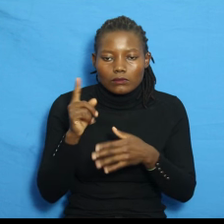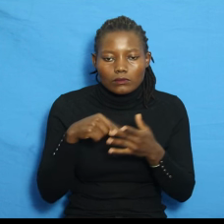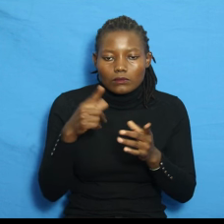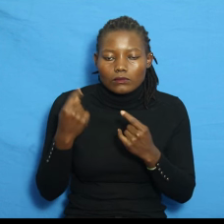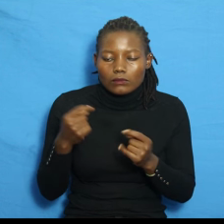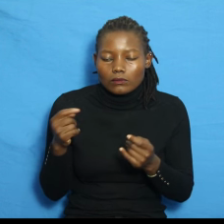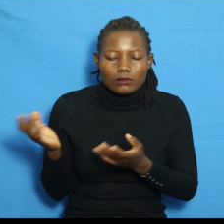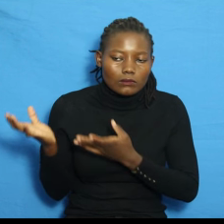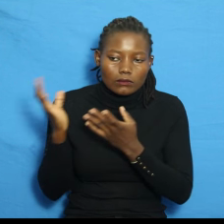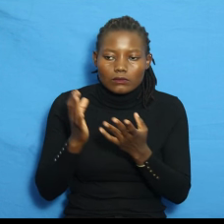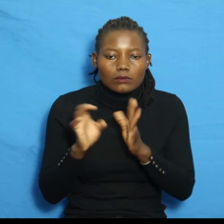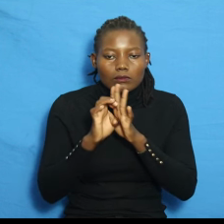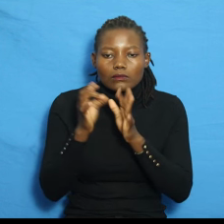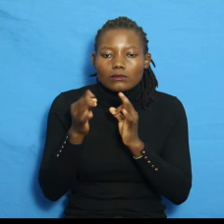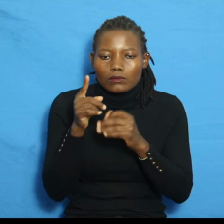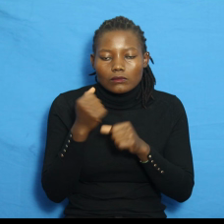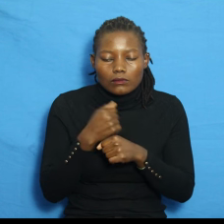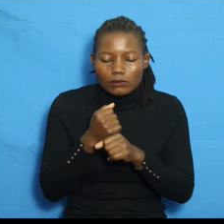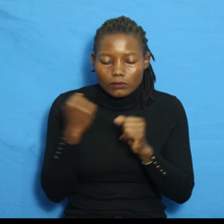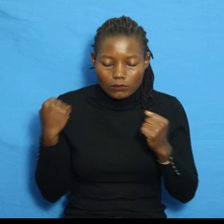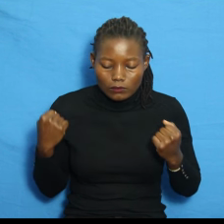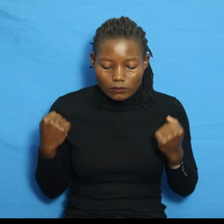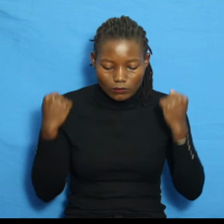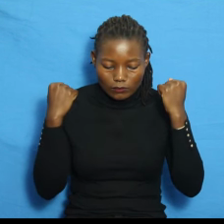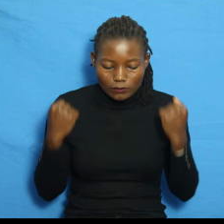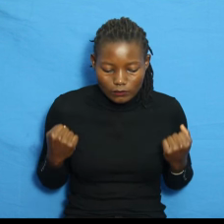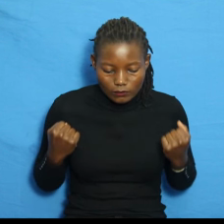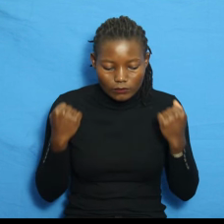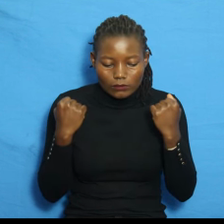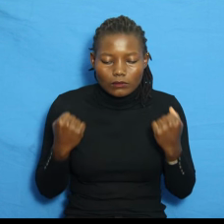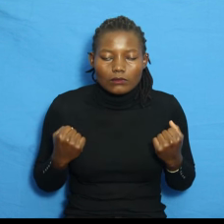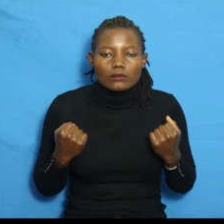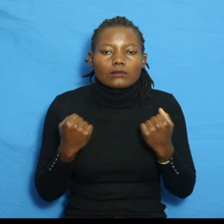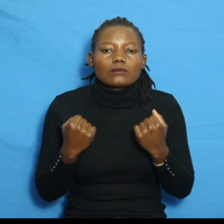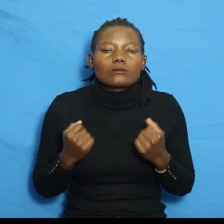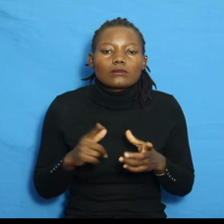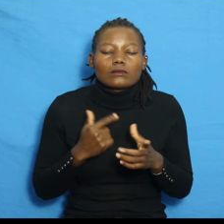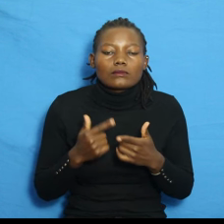are trying to lift. For example, if you are doing the biceps curl